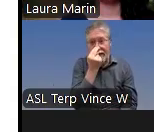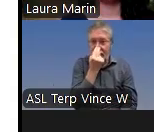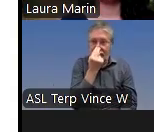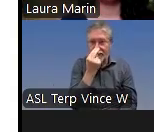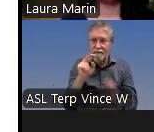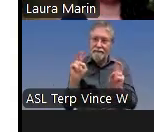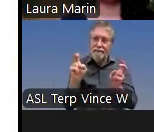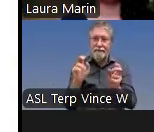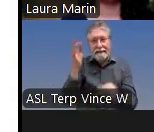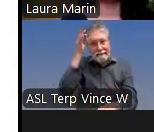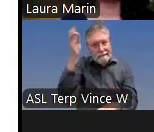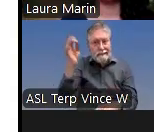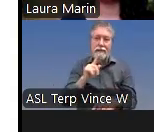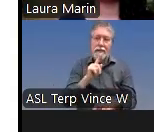time.